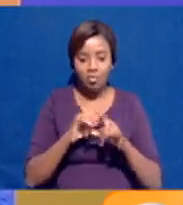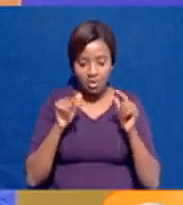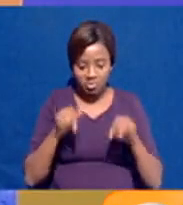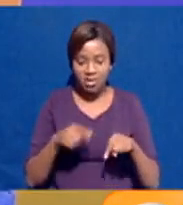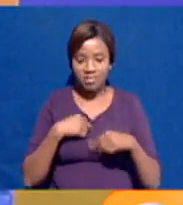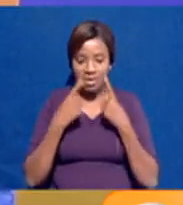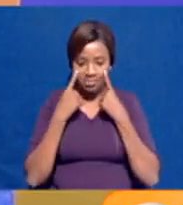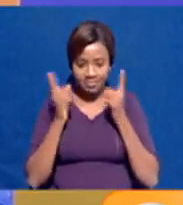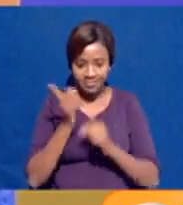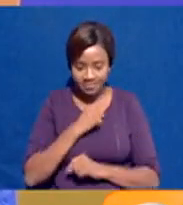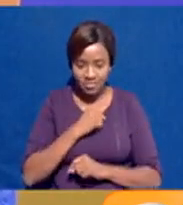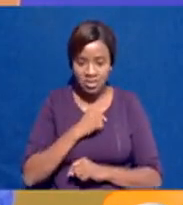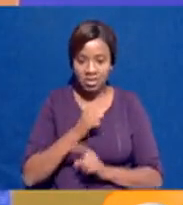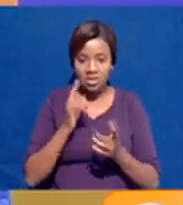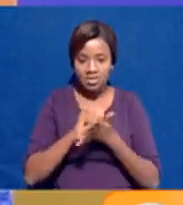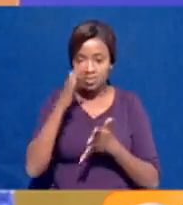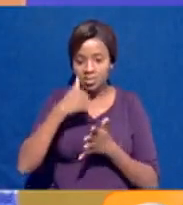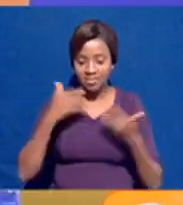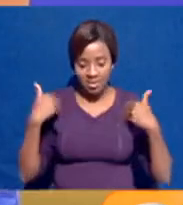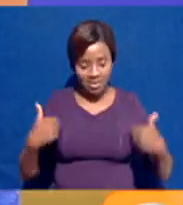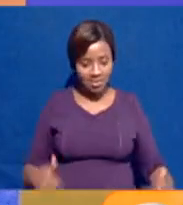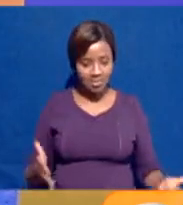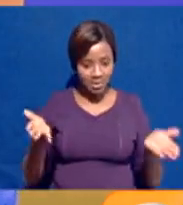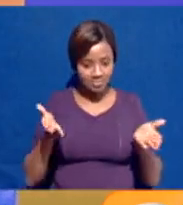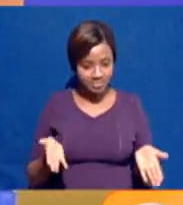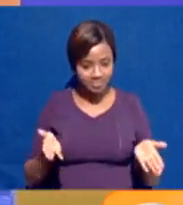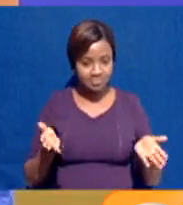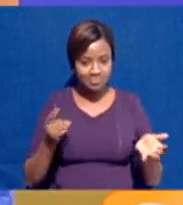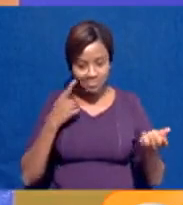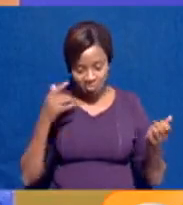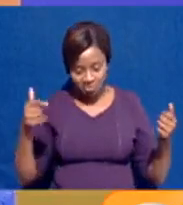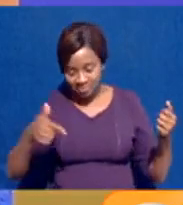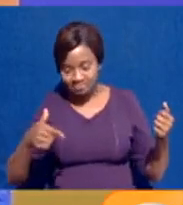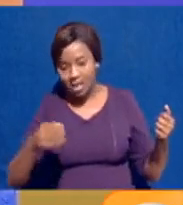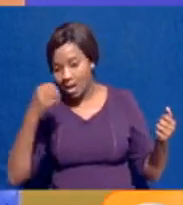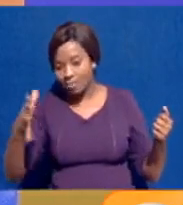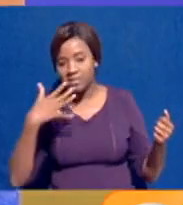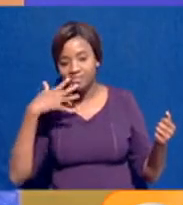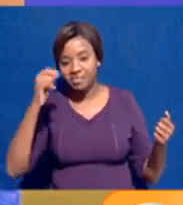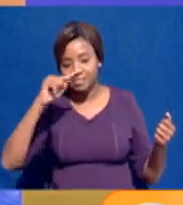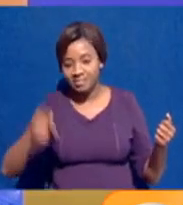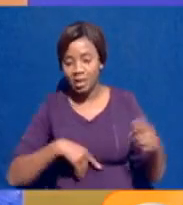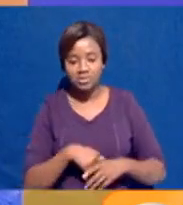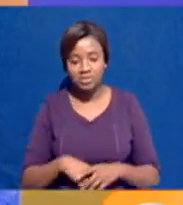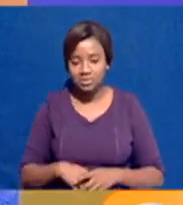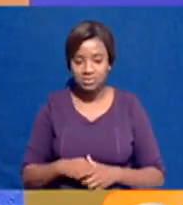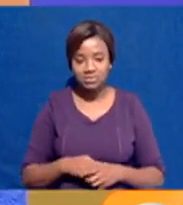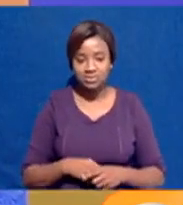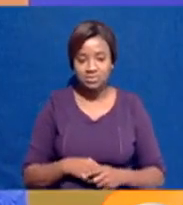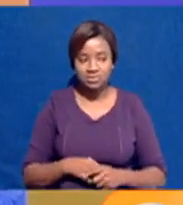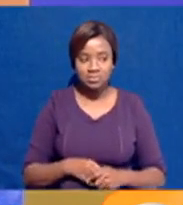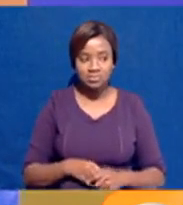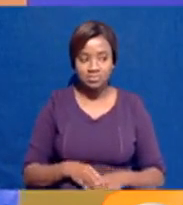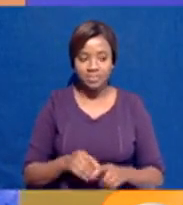leo, ndio niko hapa mbele zenyu. Na nimeshika sangu ambazo ni 1500,